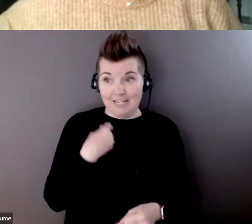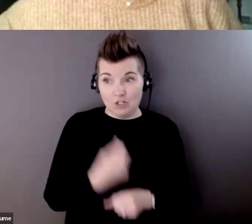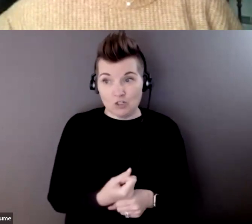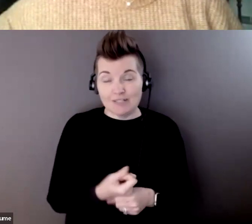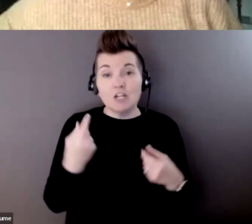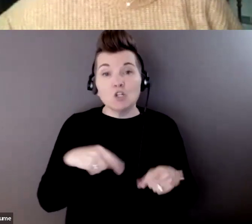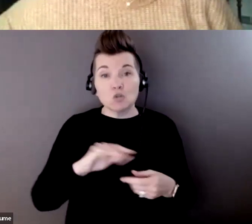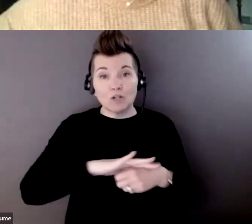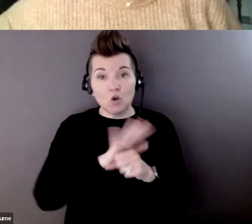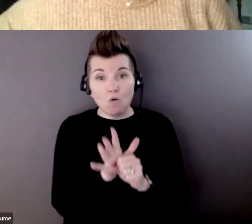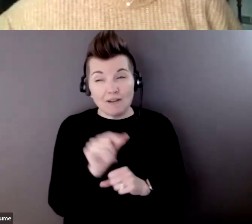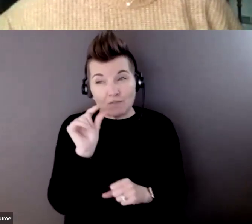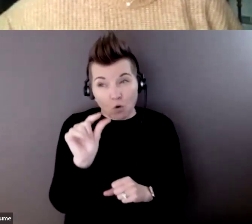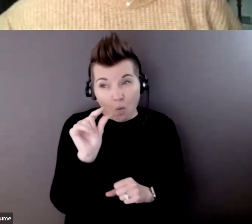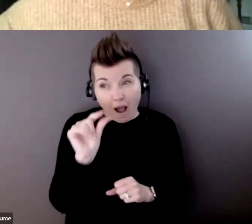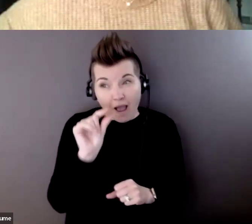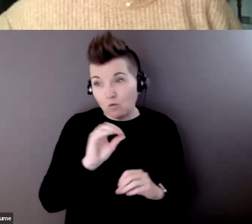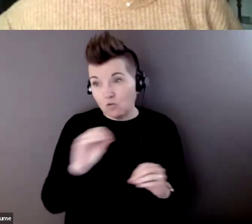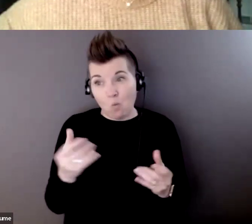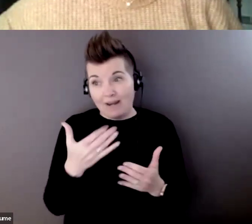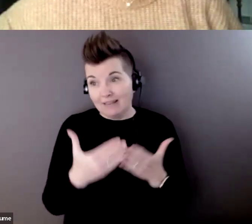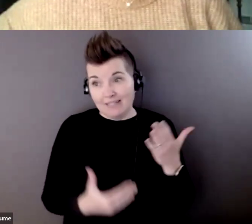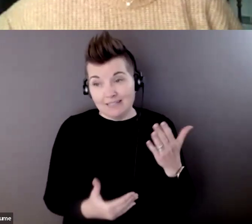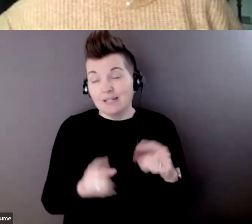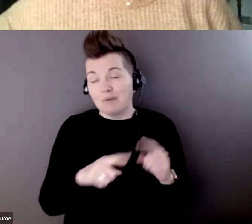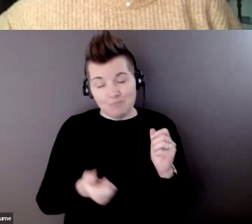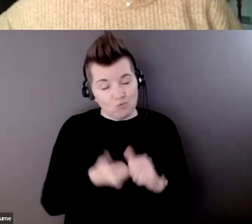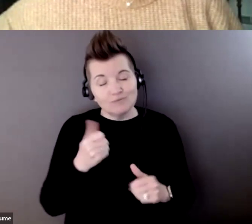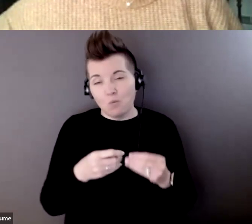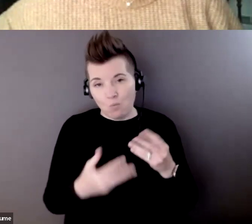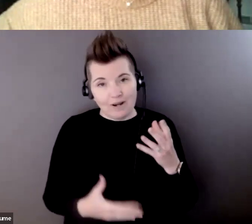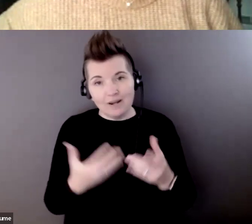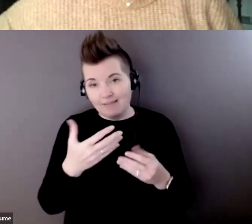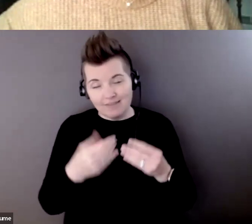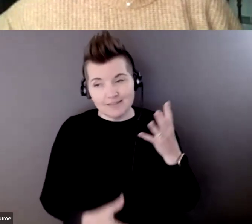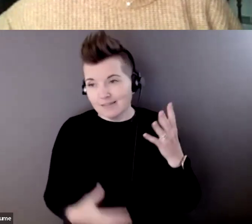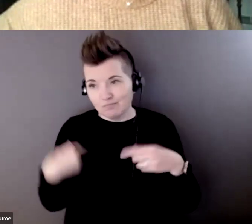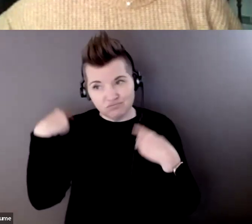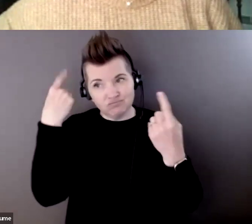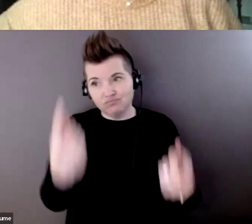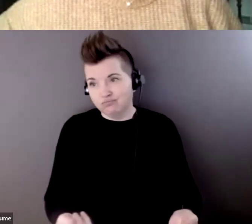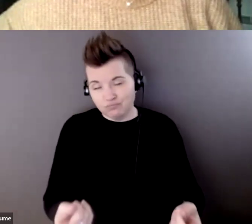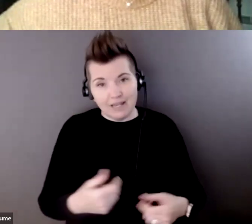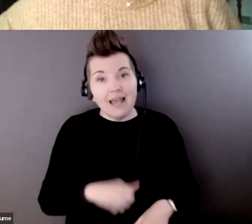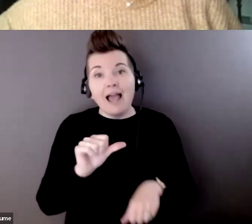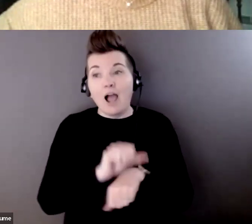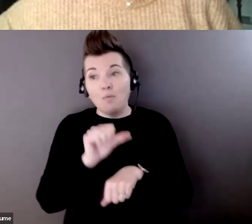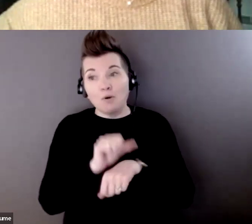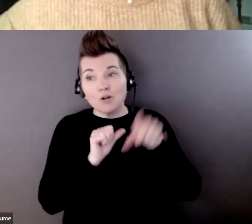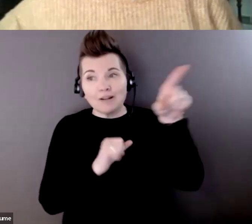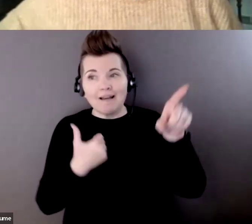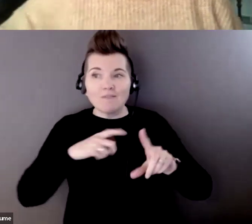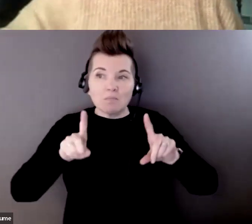COVID. I also didn't mention, so while it started out with the Alberta government providing support and access to hotel with the pilot